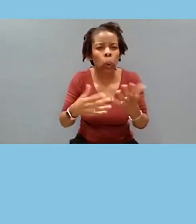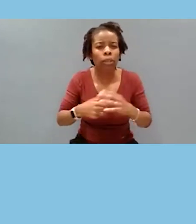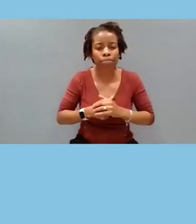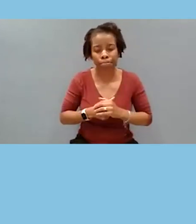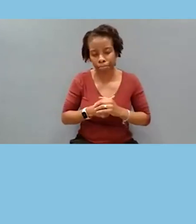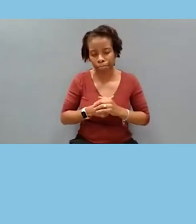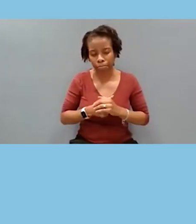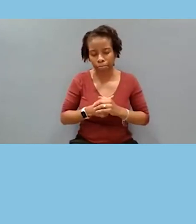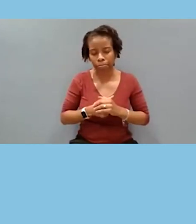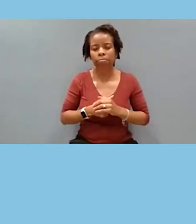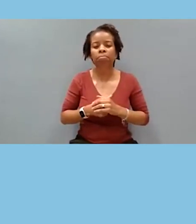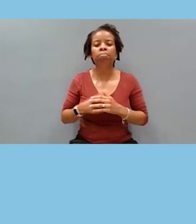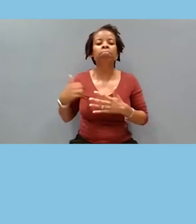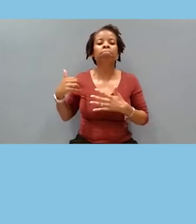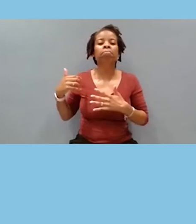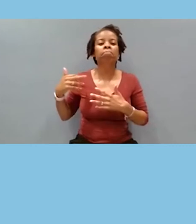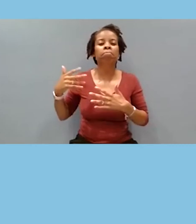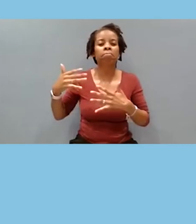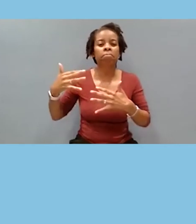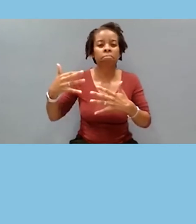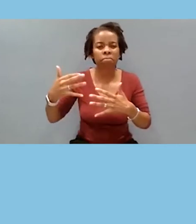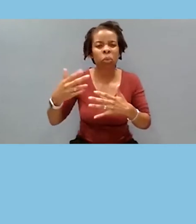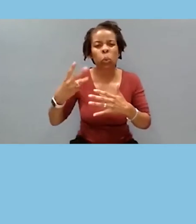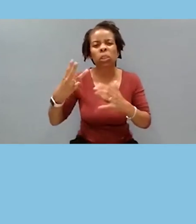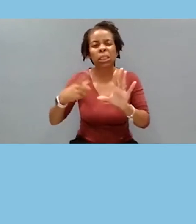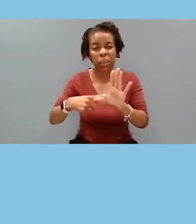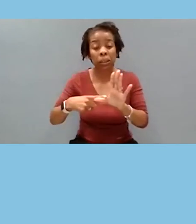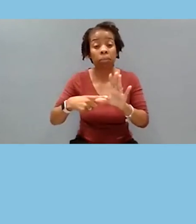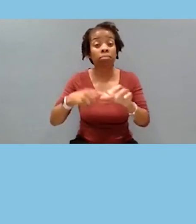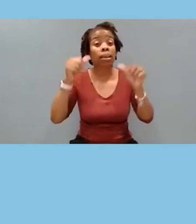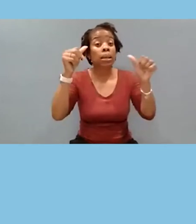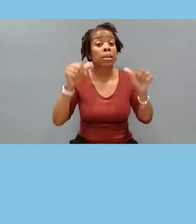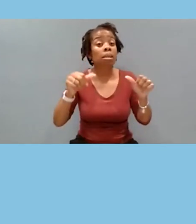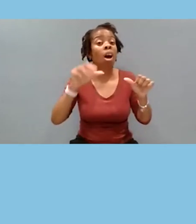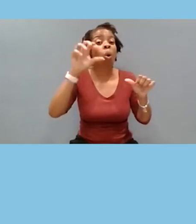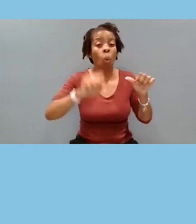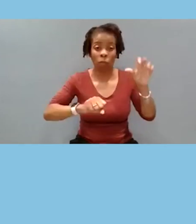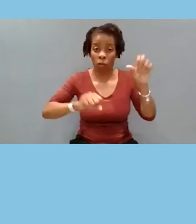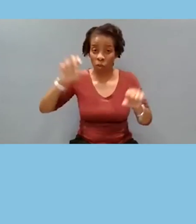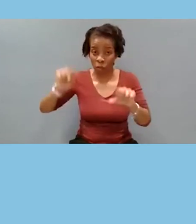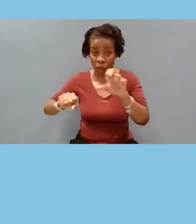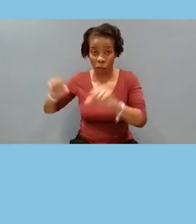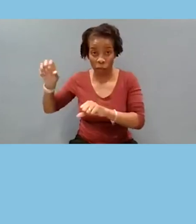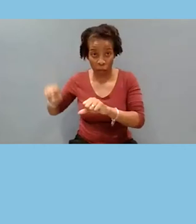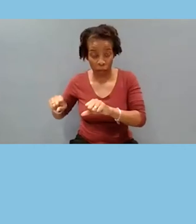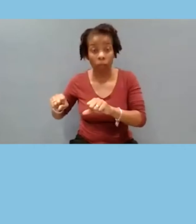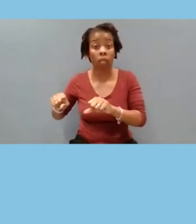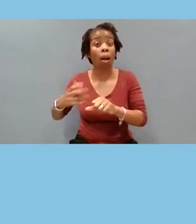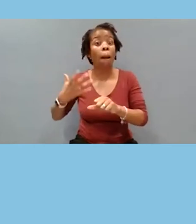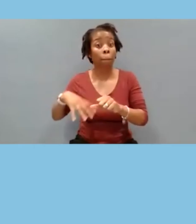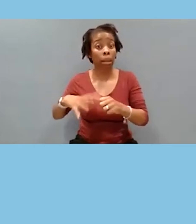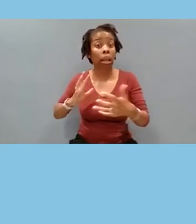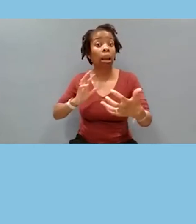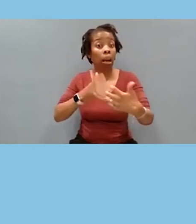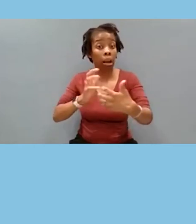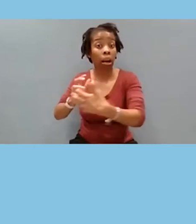It took a few years, but we did get signs taken down, and toilets and other accessibility features were built,